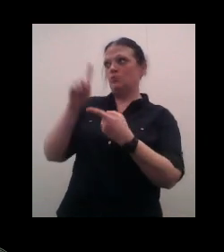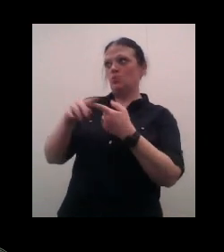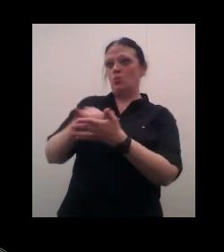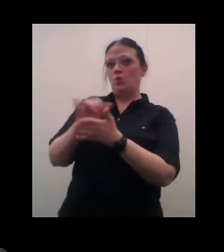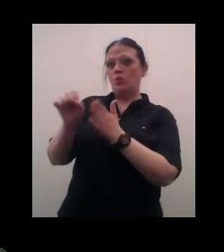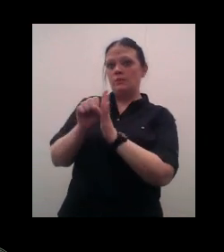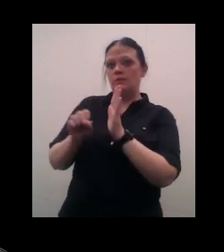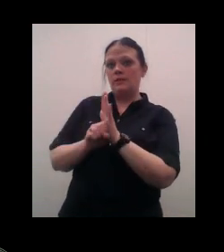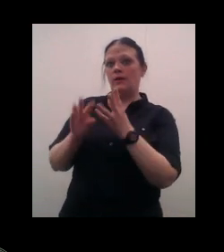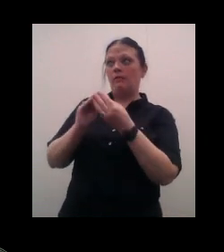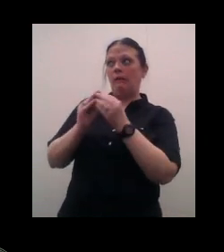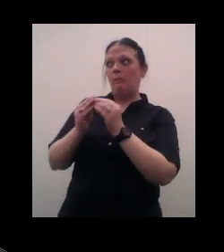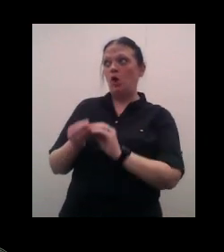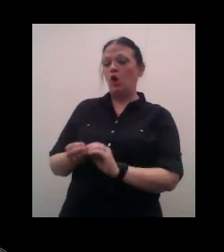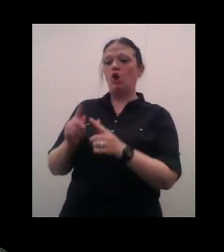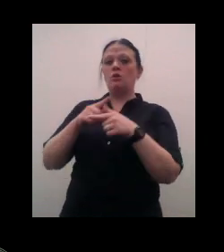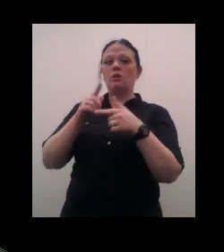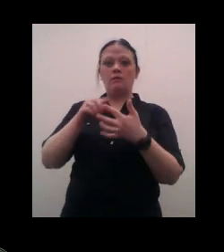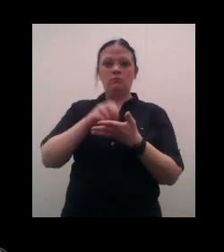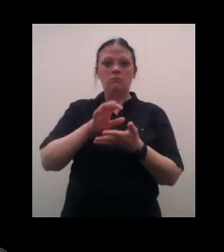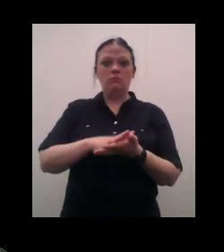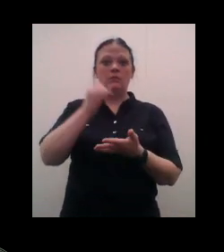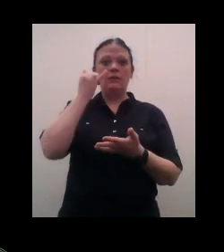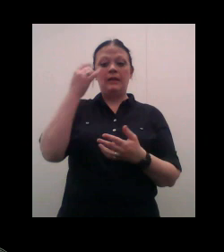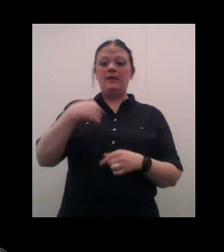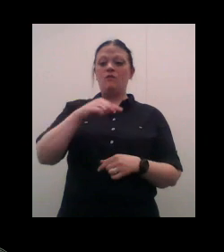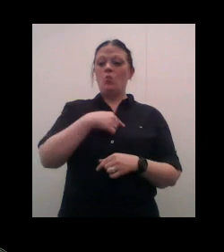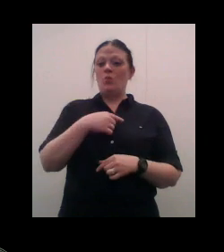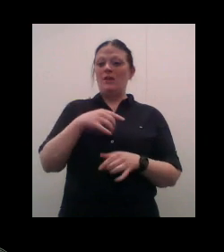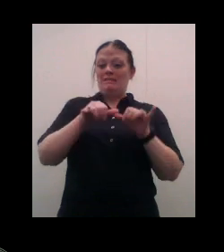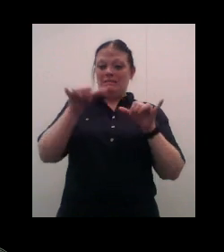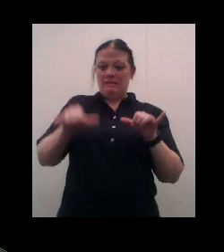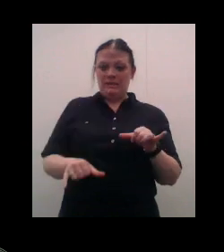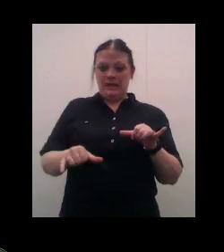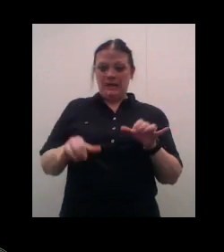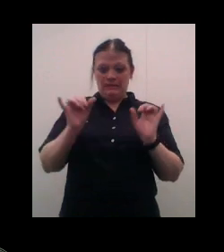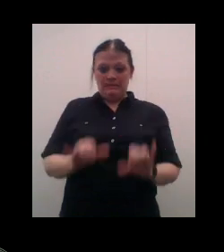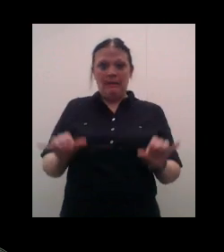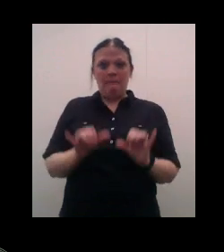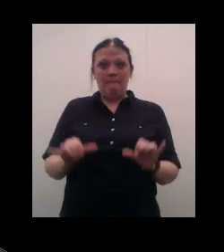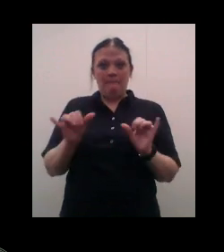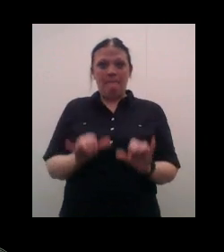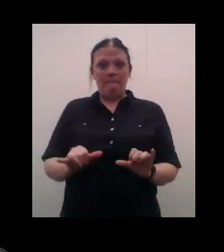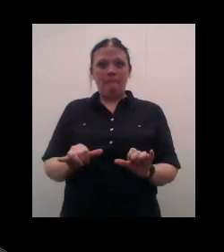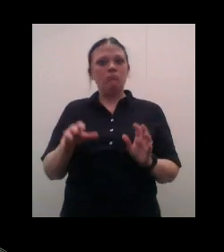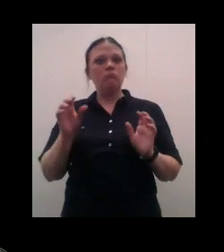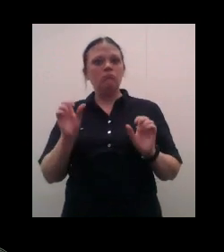continue to note if we stay where we are, we can do it. Now, if we have a big jump up of